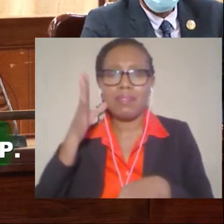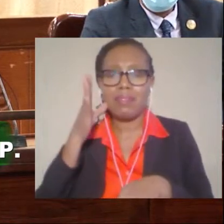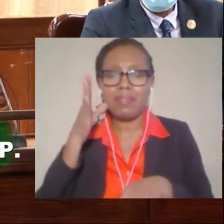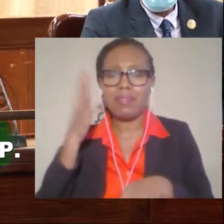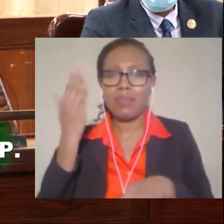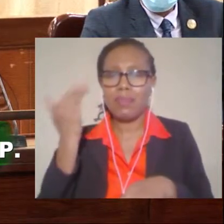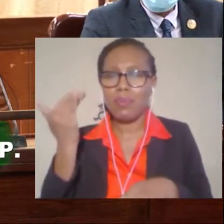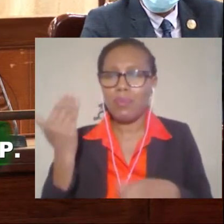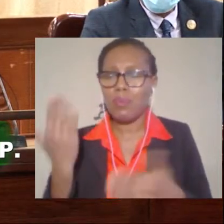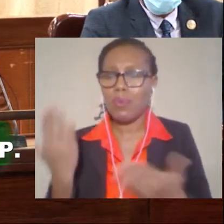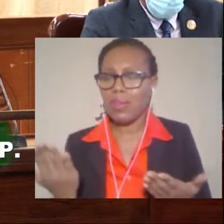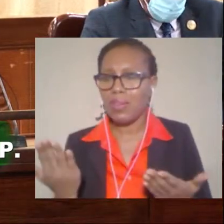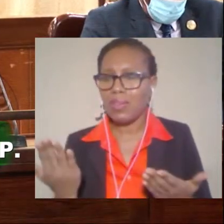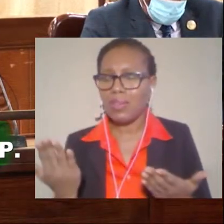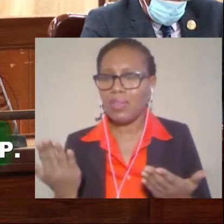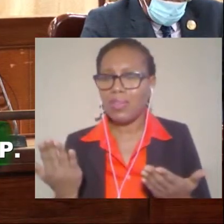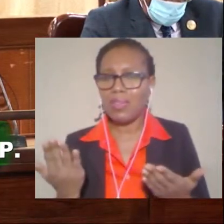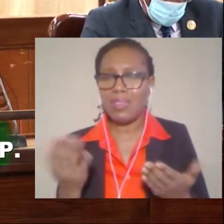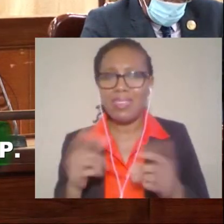while the minister of health,